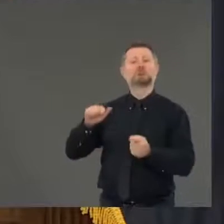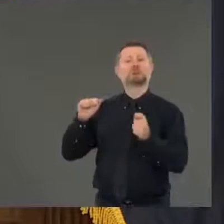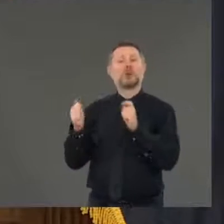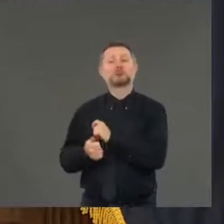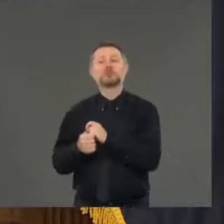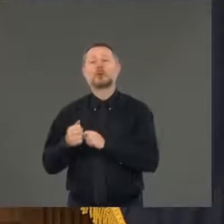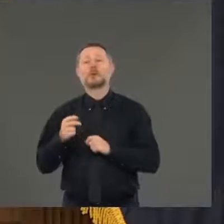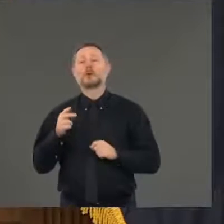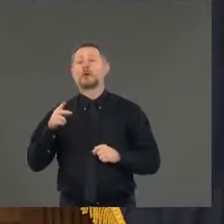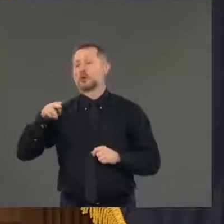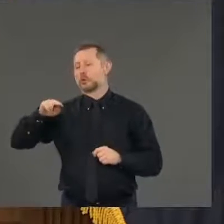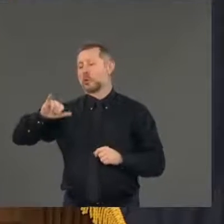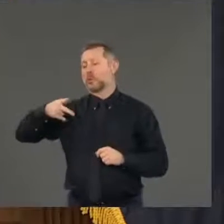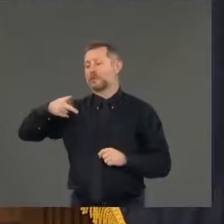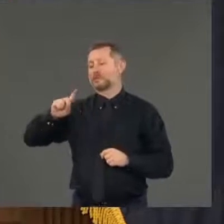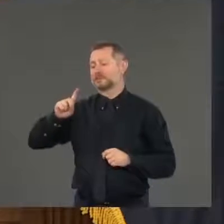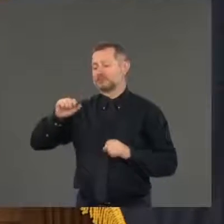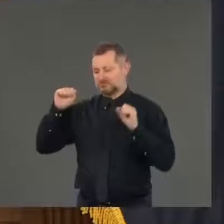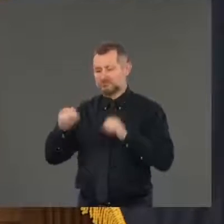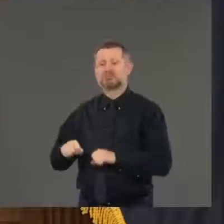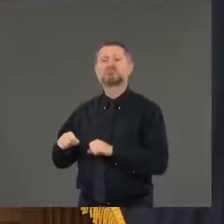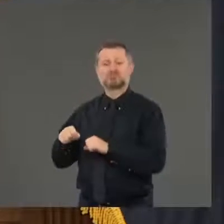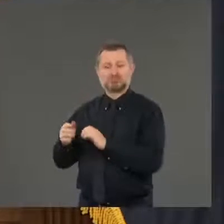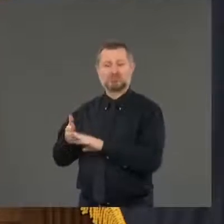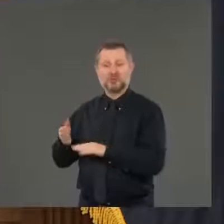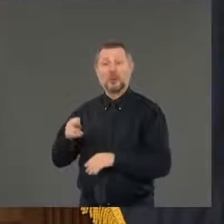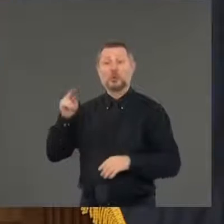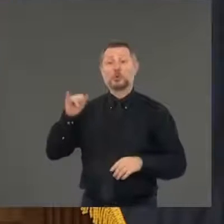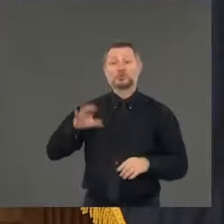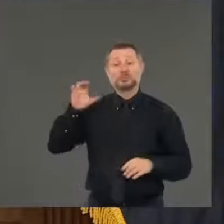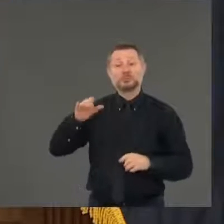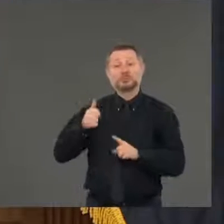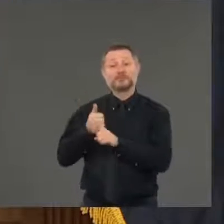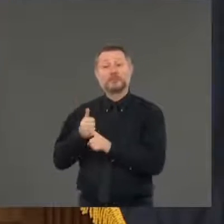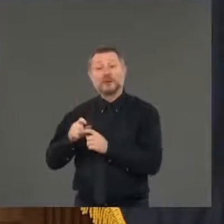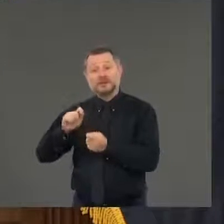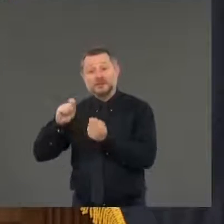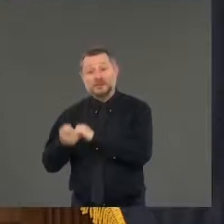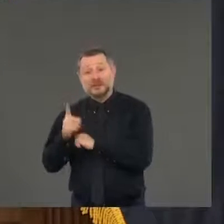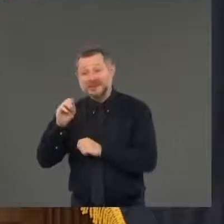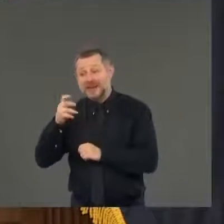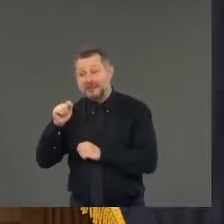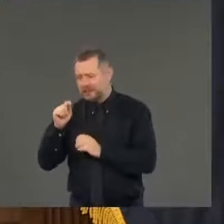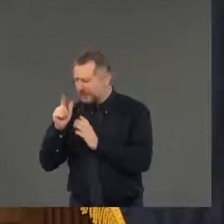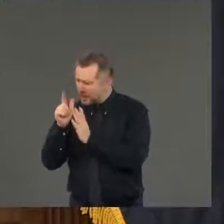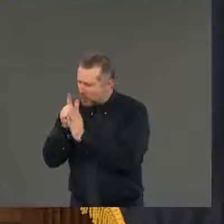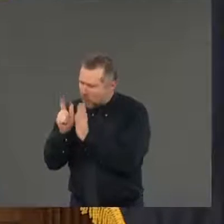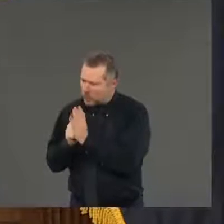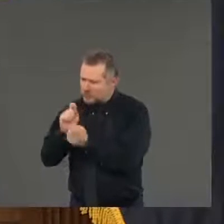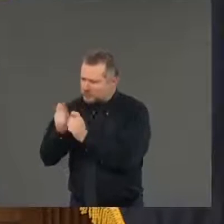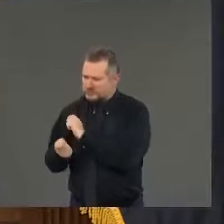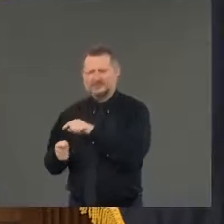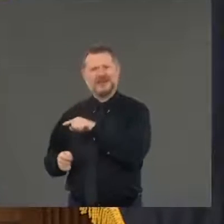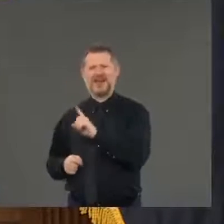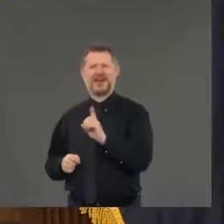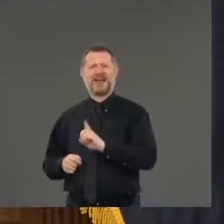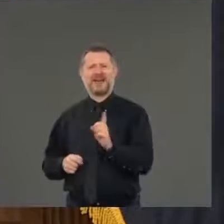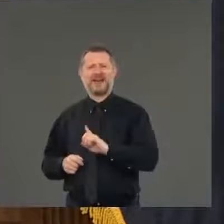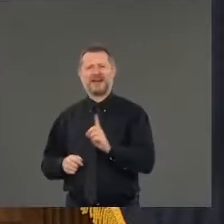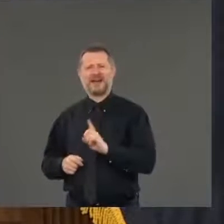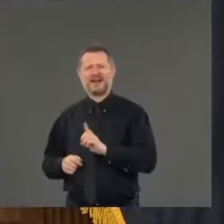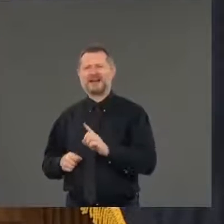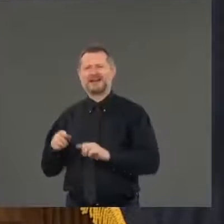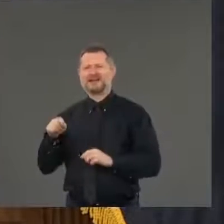NYPD. New York City cannot redesign the district attorney's offices, right? That's state